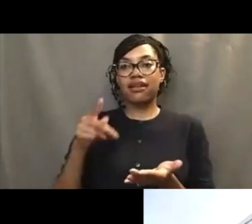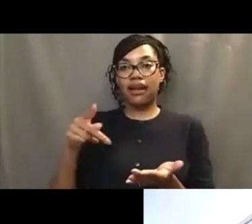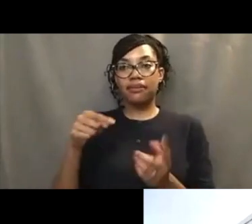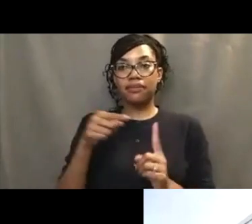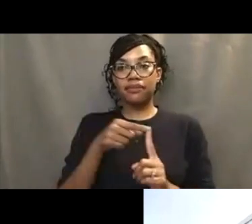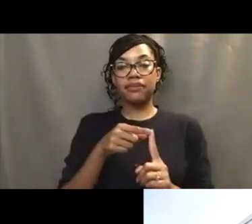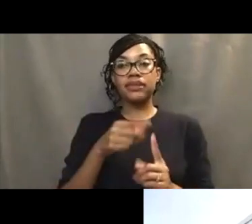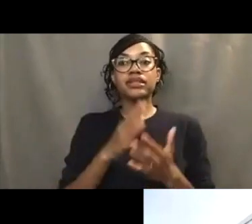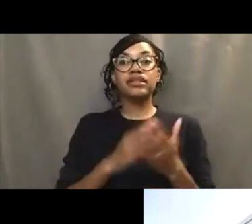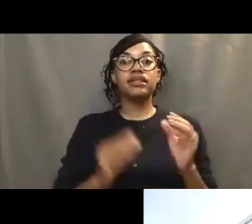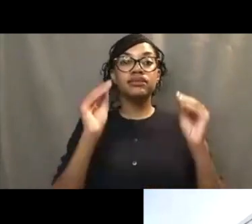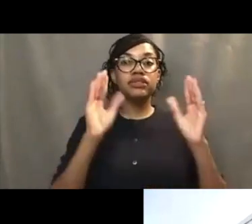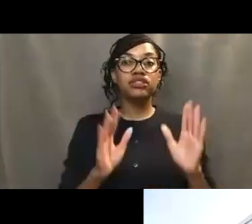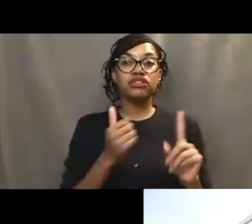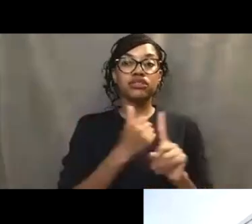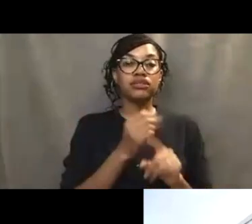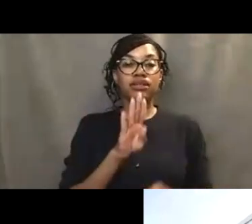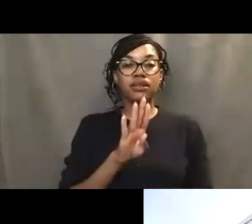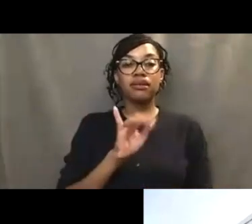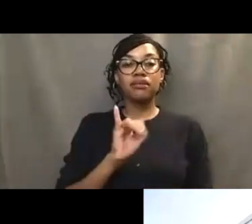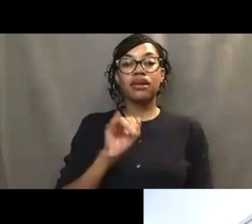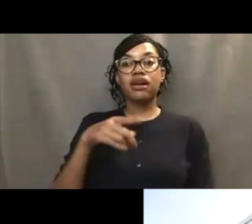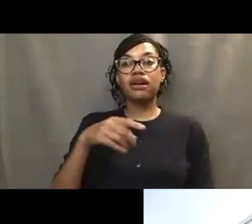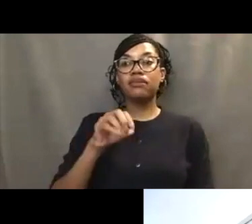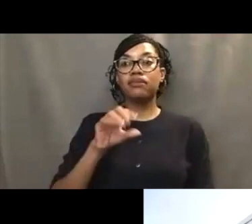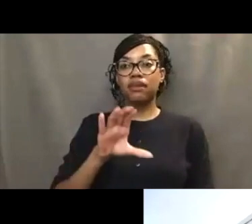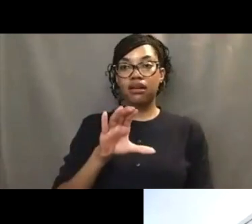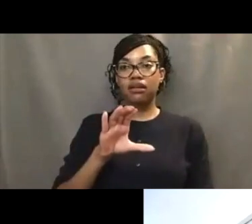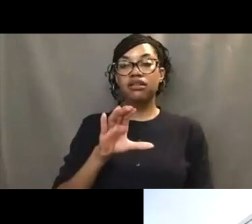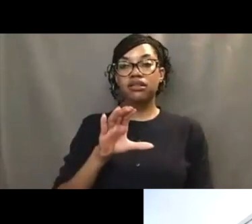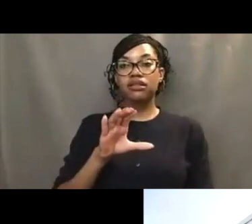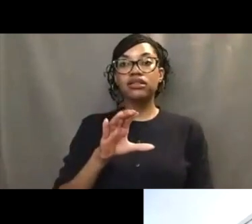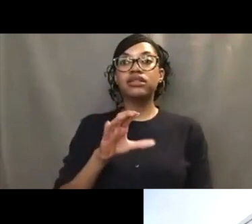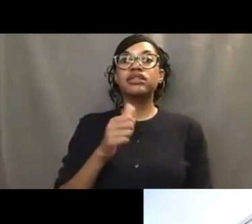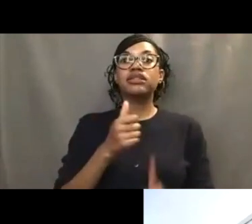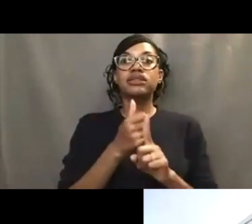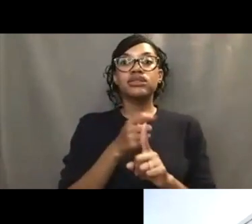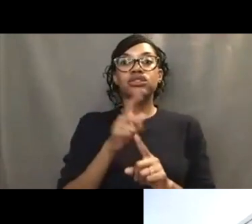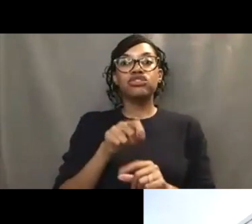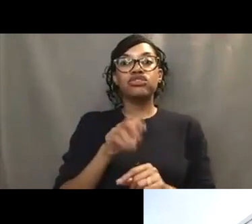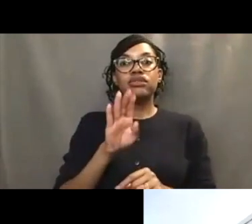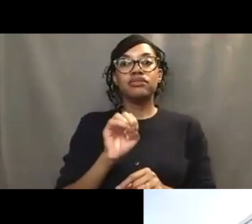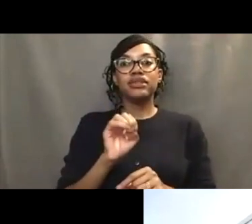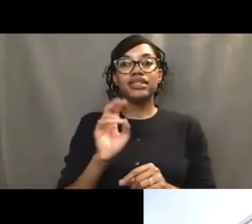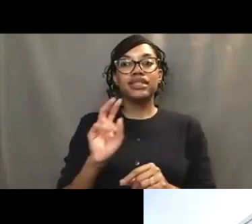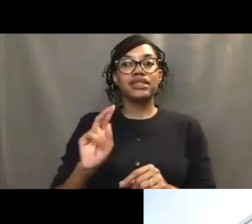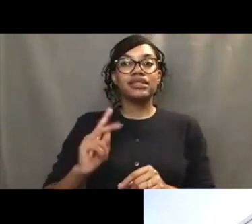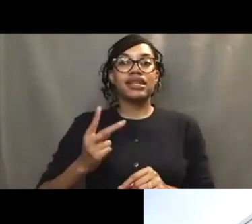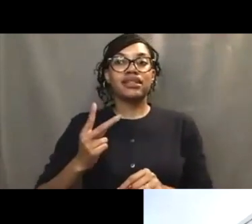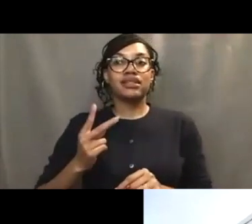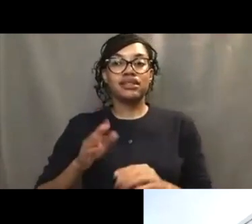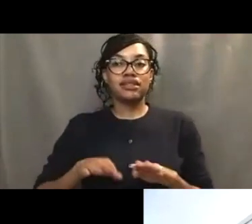Black, Indigenous, or people of color on the next step on the salary schedule. We found current